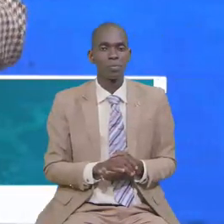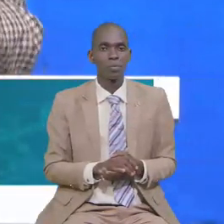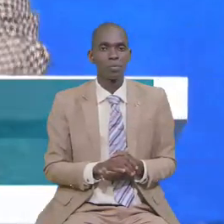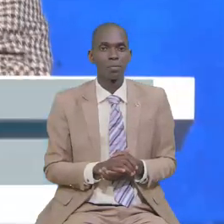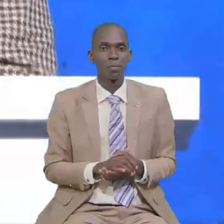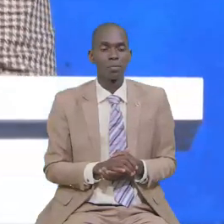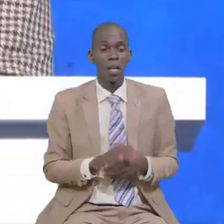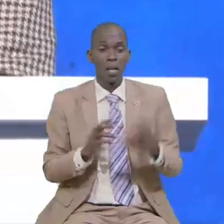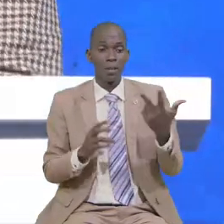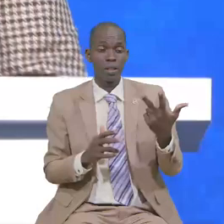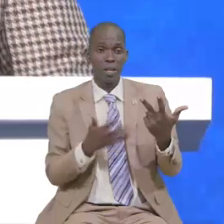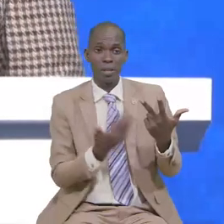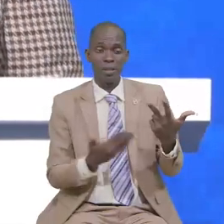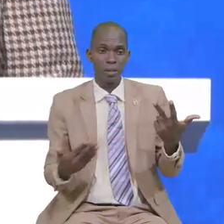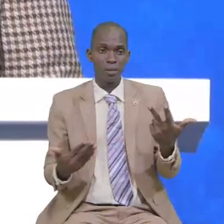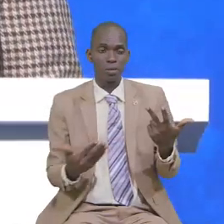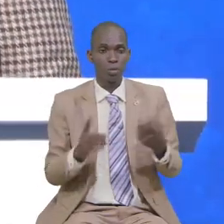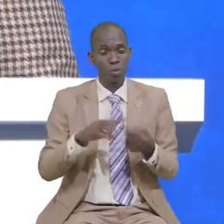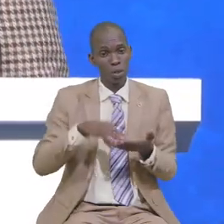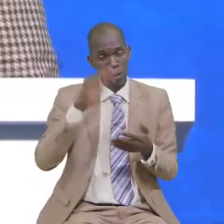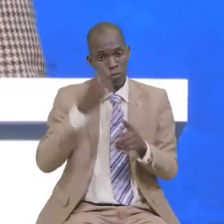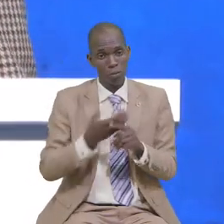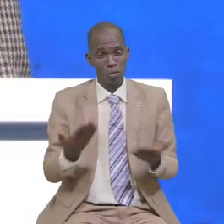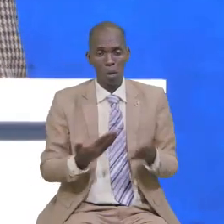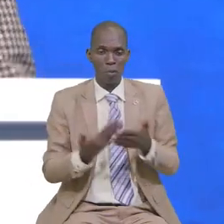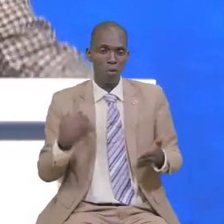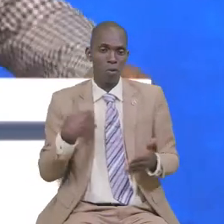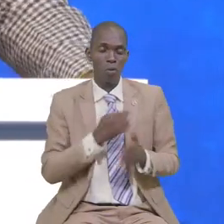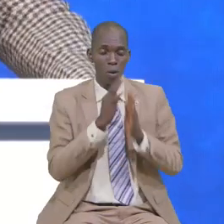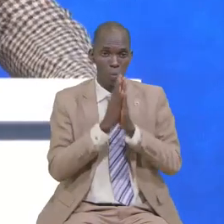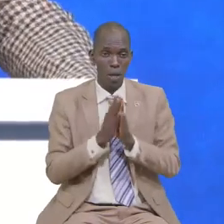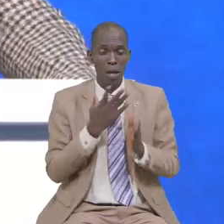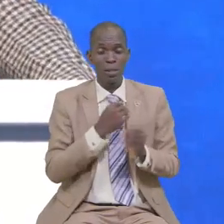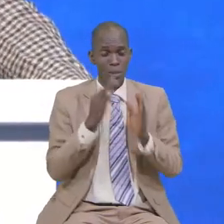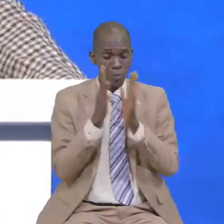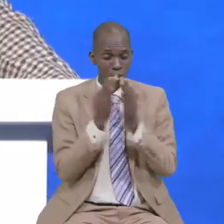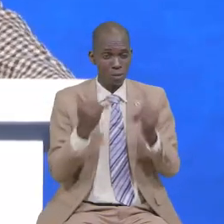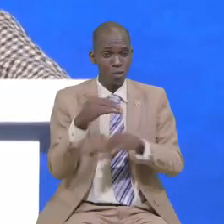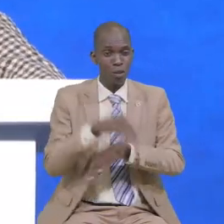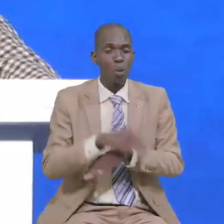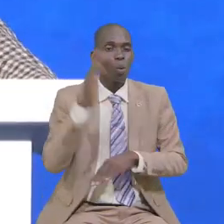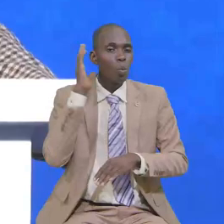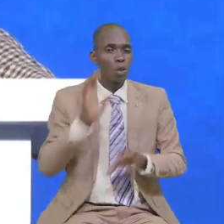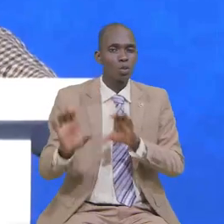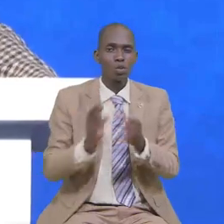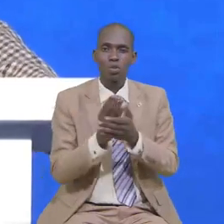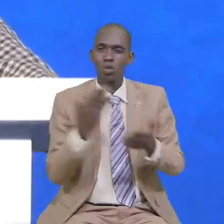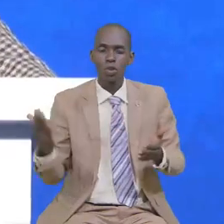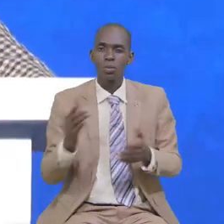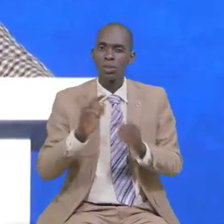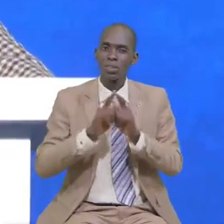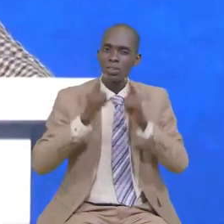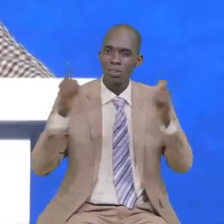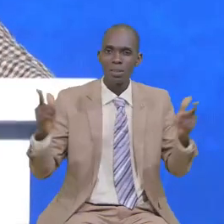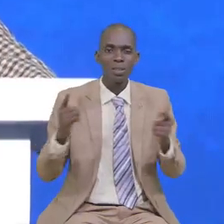Three things we're looking at before we pray, and the prayer tonight will do something definite,